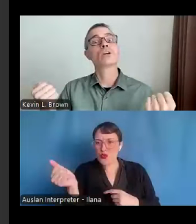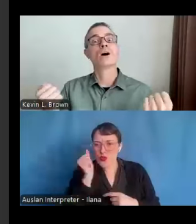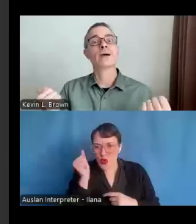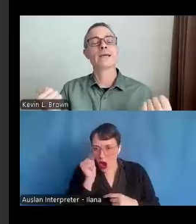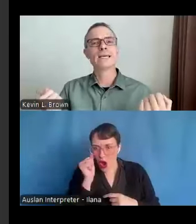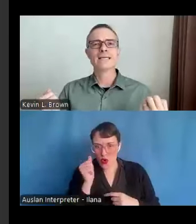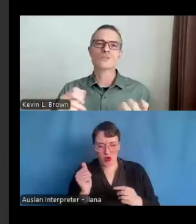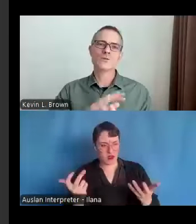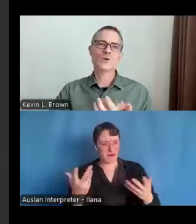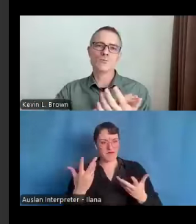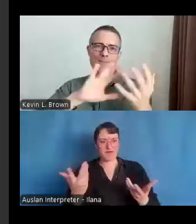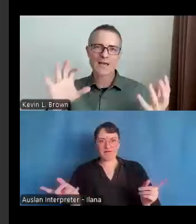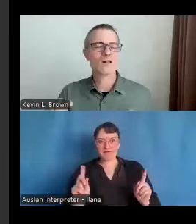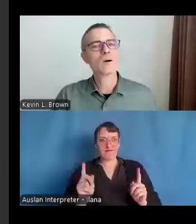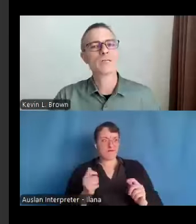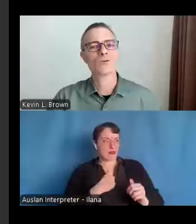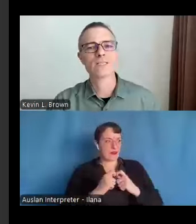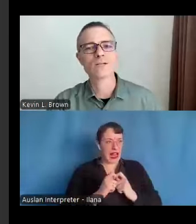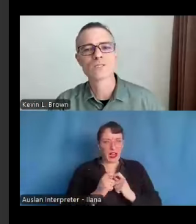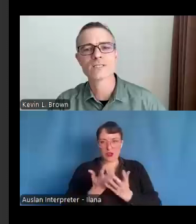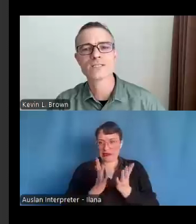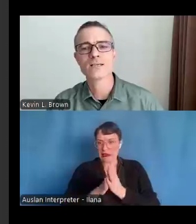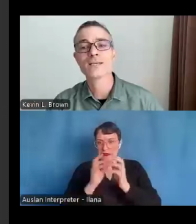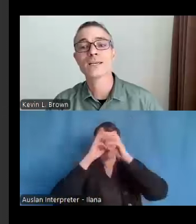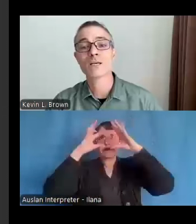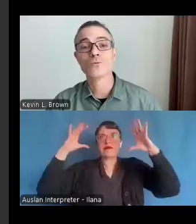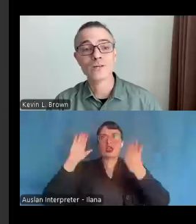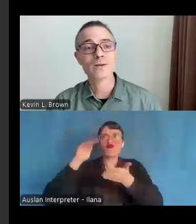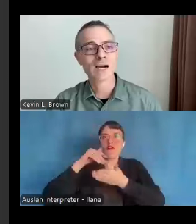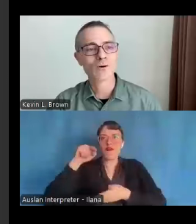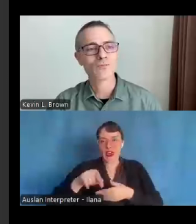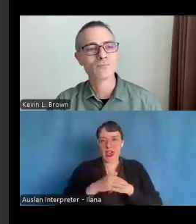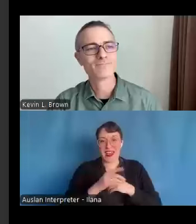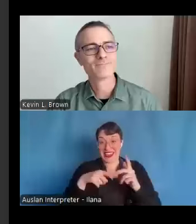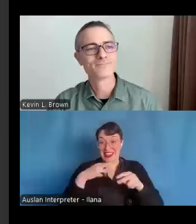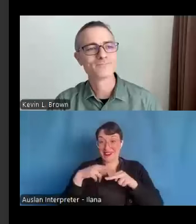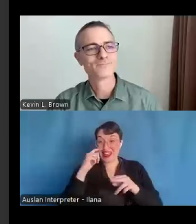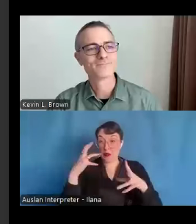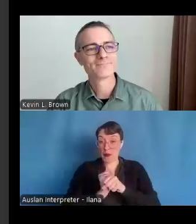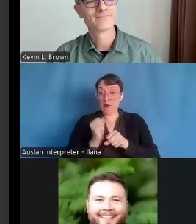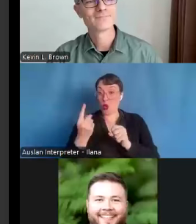where you're going. And so if you can wrap that all up into a single sentence, it can be really powerful.